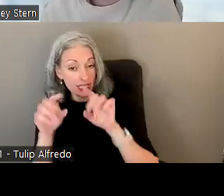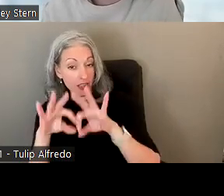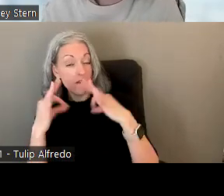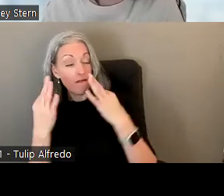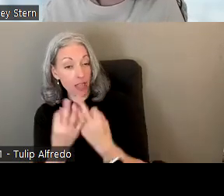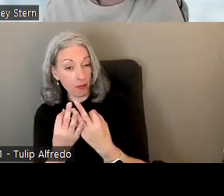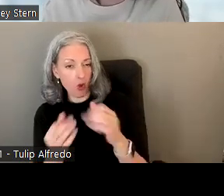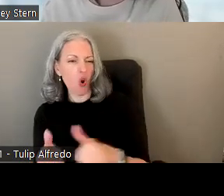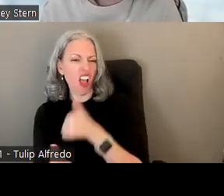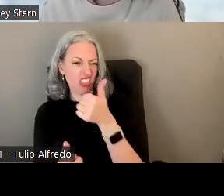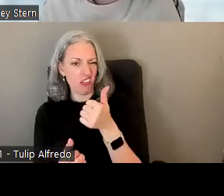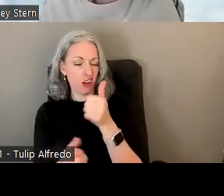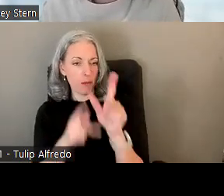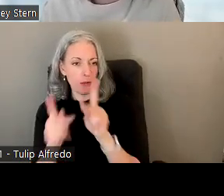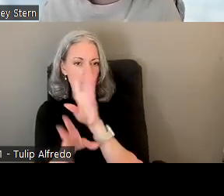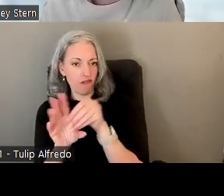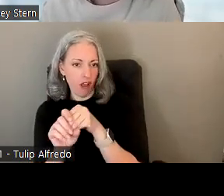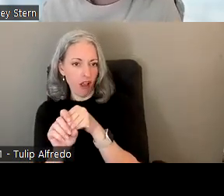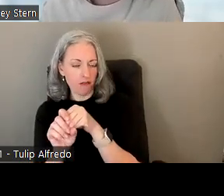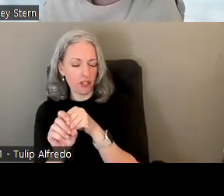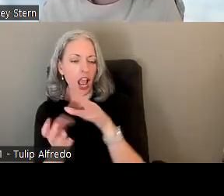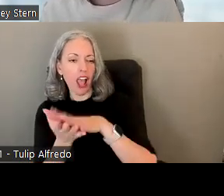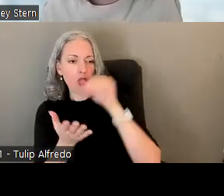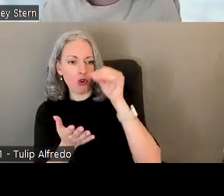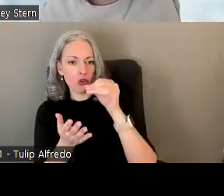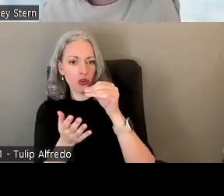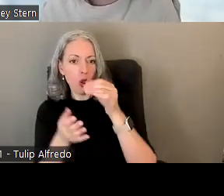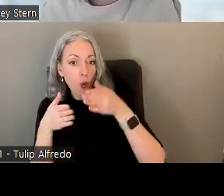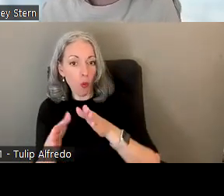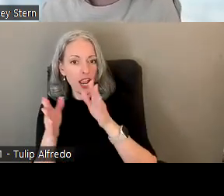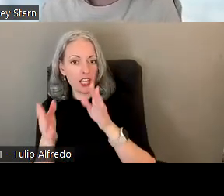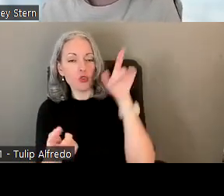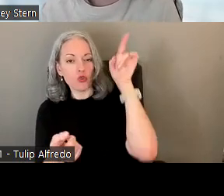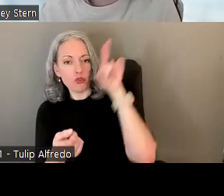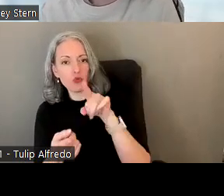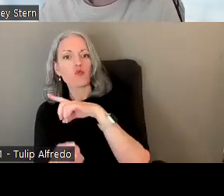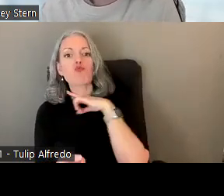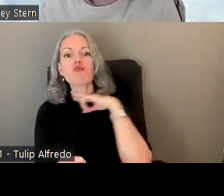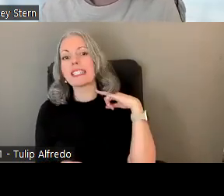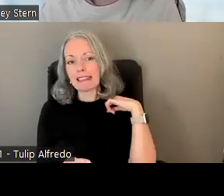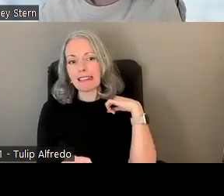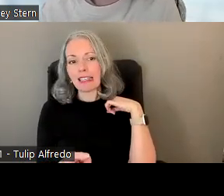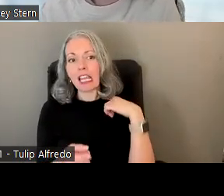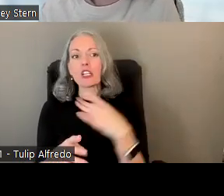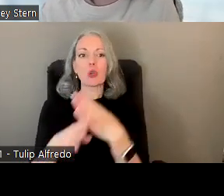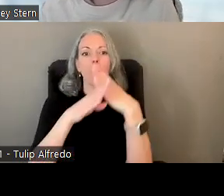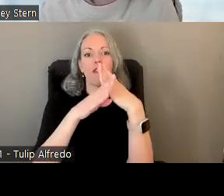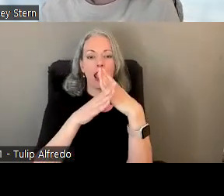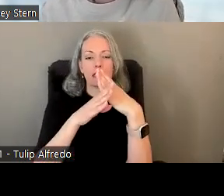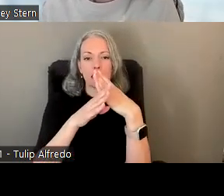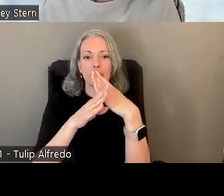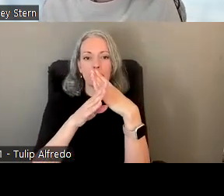provider around Alzheimer's disease, and learn ways to reduce risk and improve brain health before or after an Alzheimer's